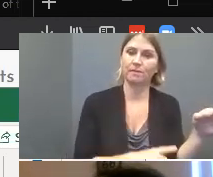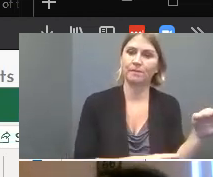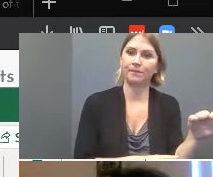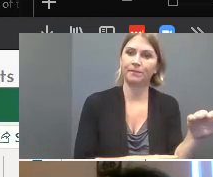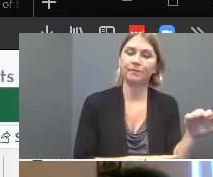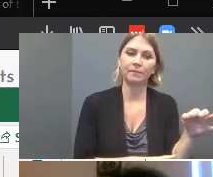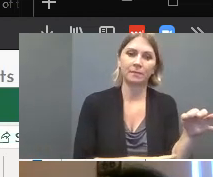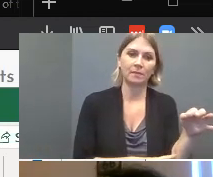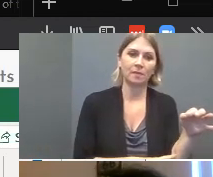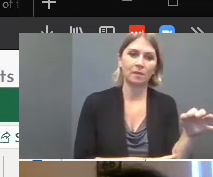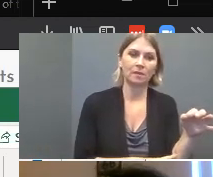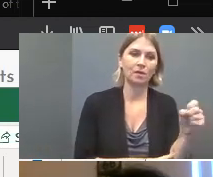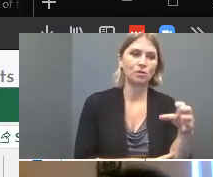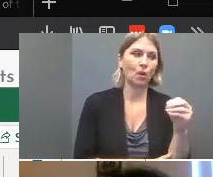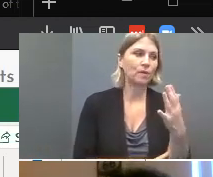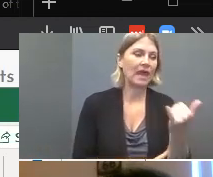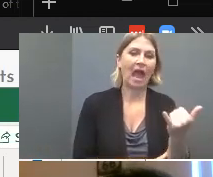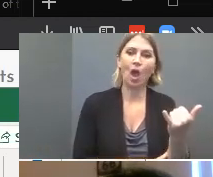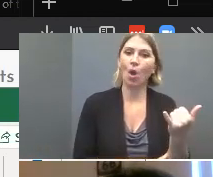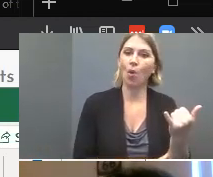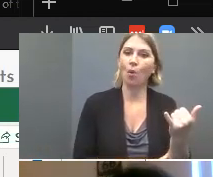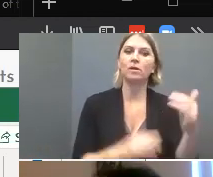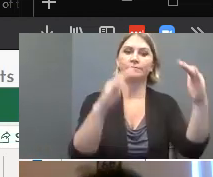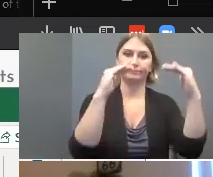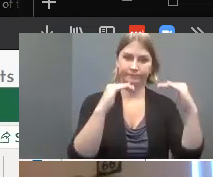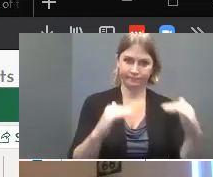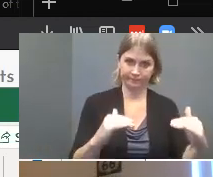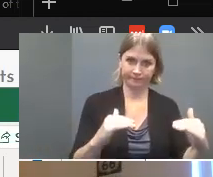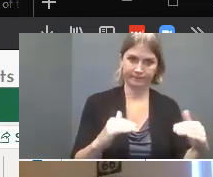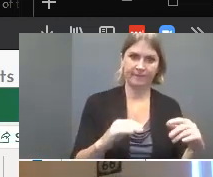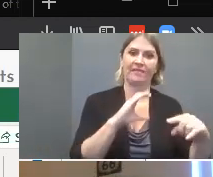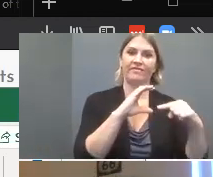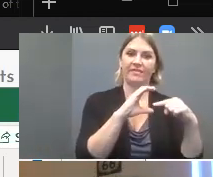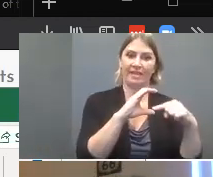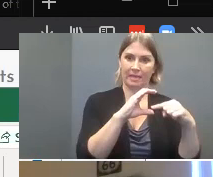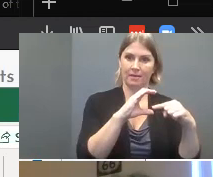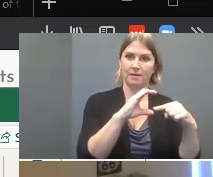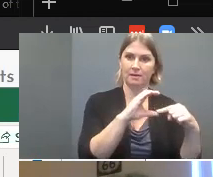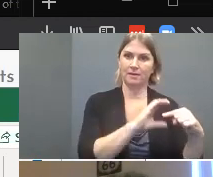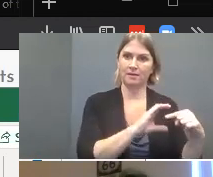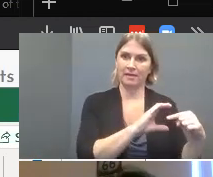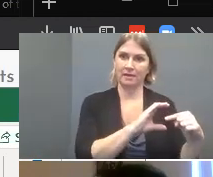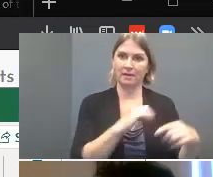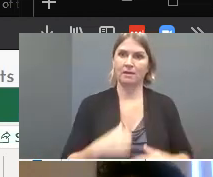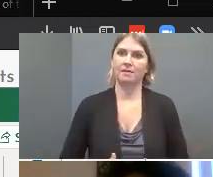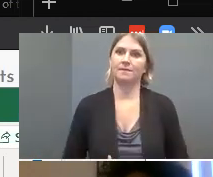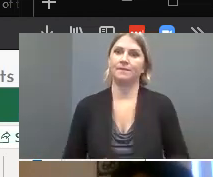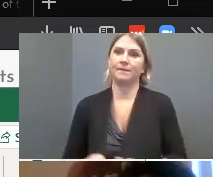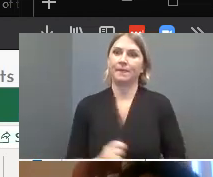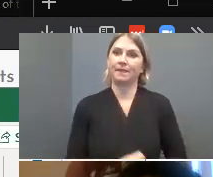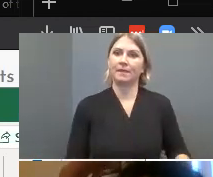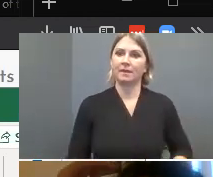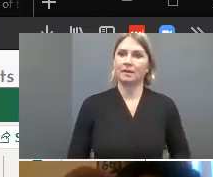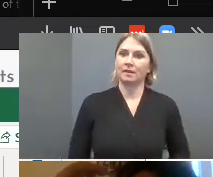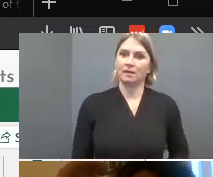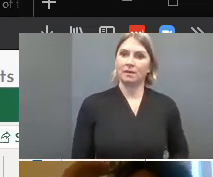Okay, now comes theta. Now, whenever you have a